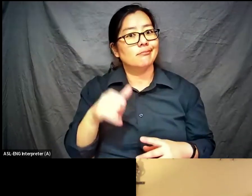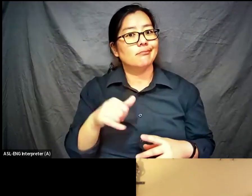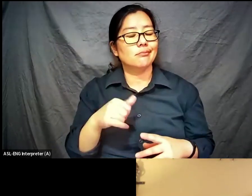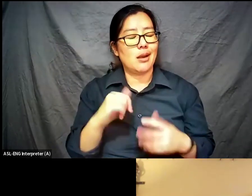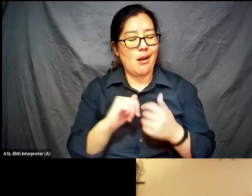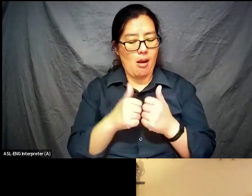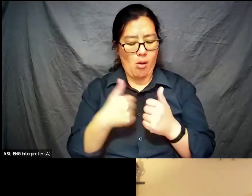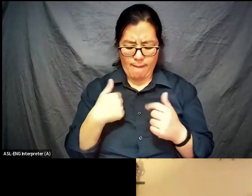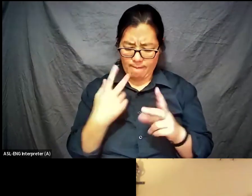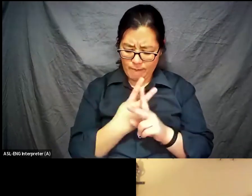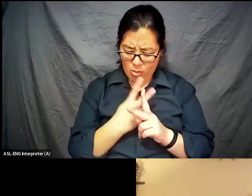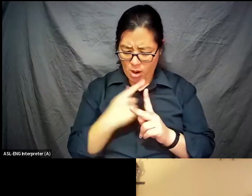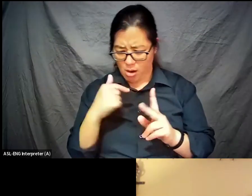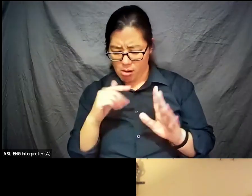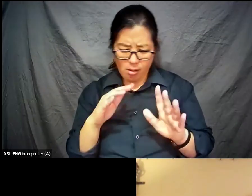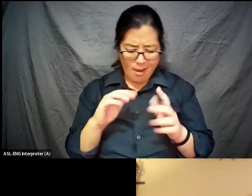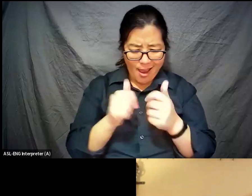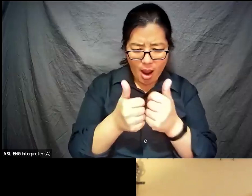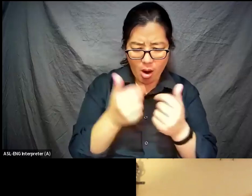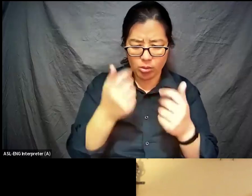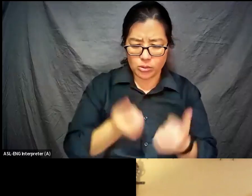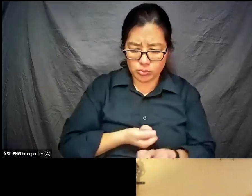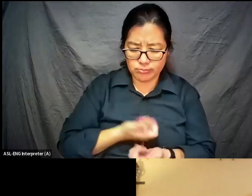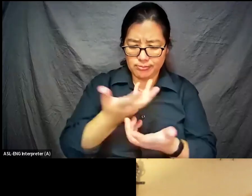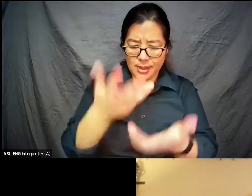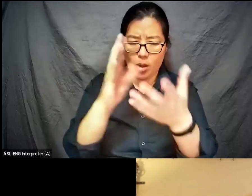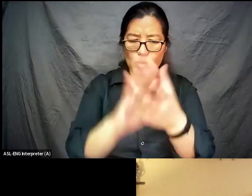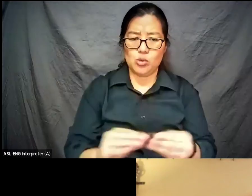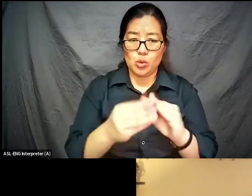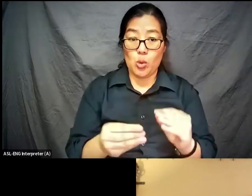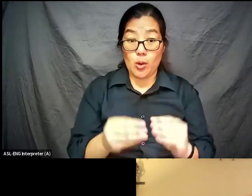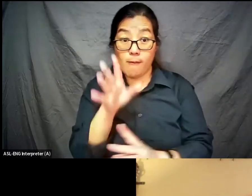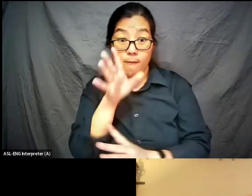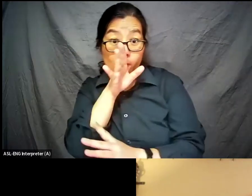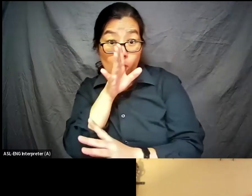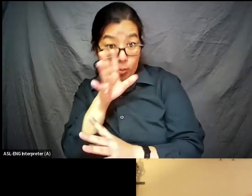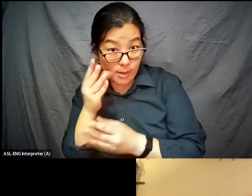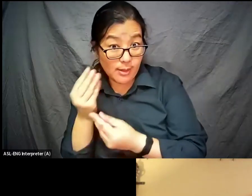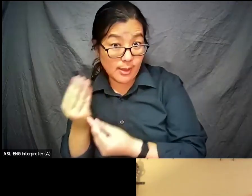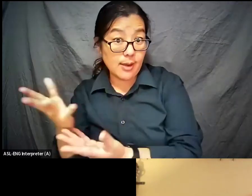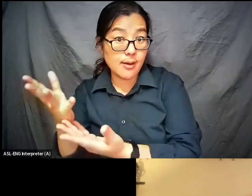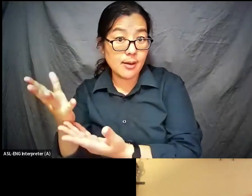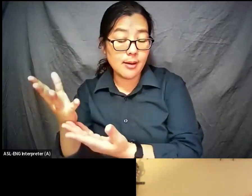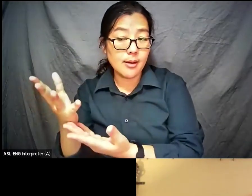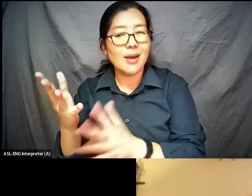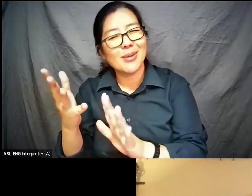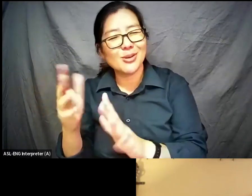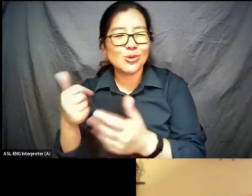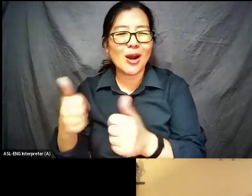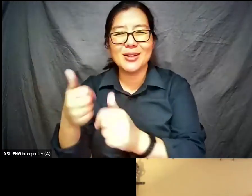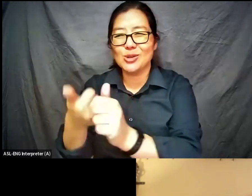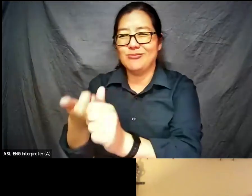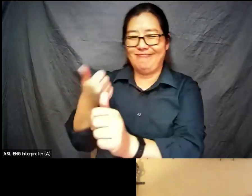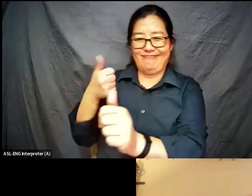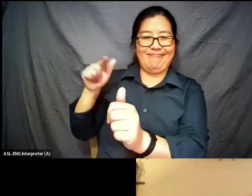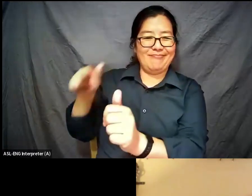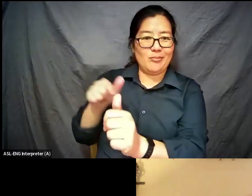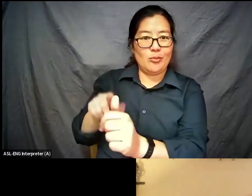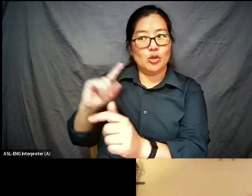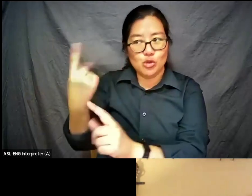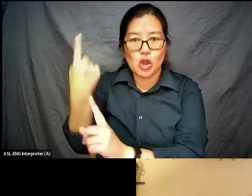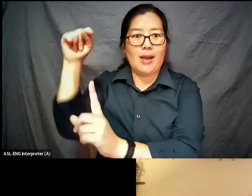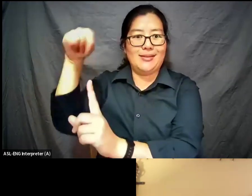This is Jess speaking. Just wanted to echo what folks have said already. And then also going back